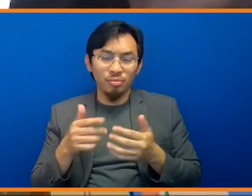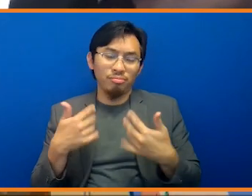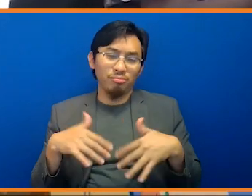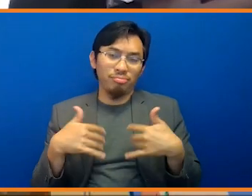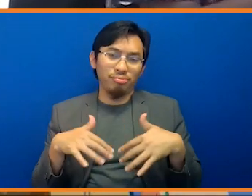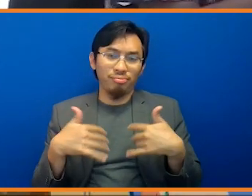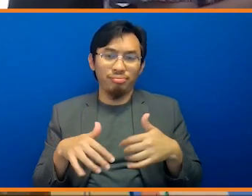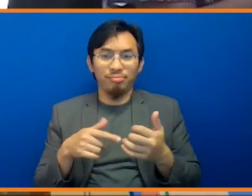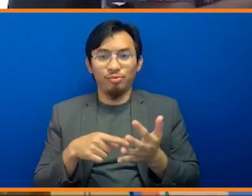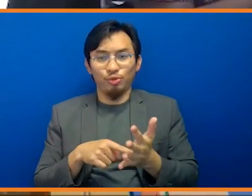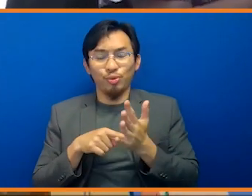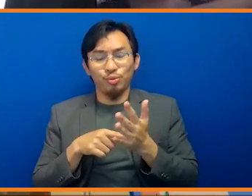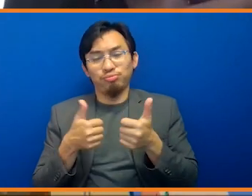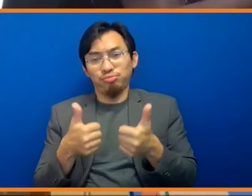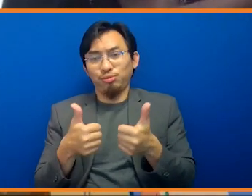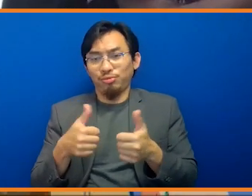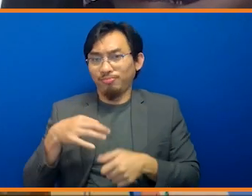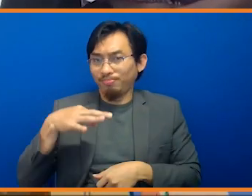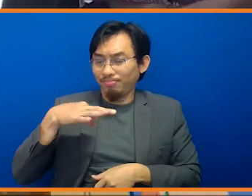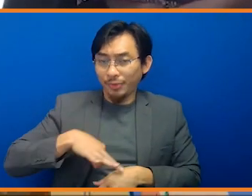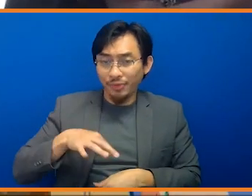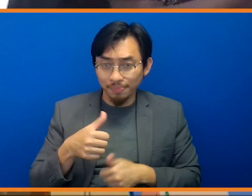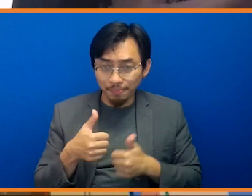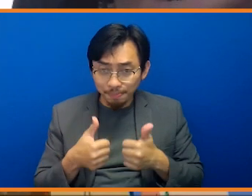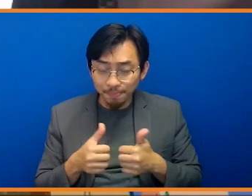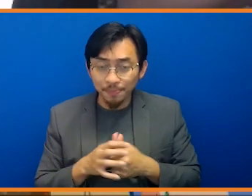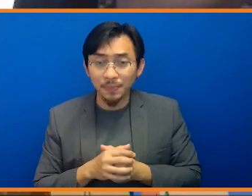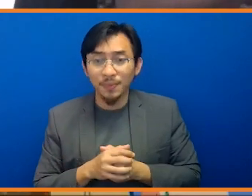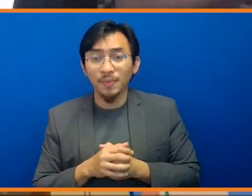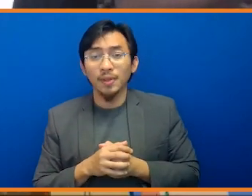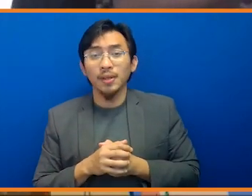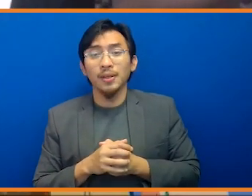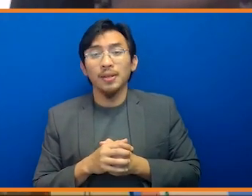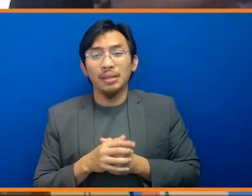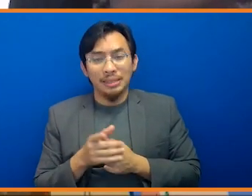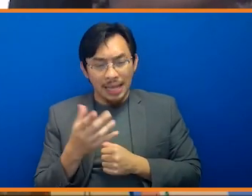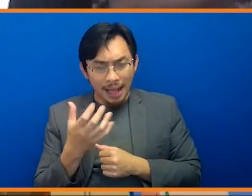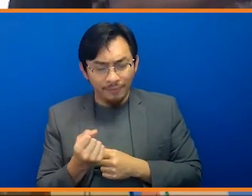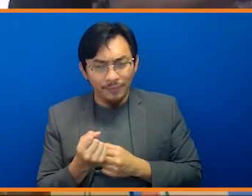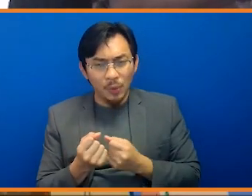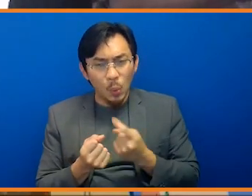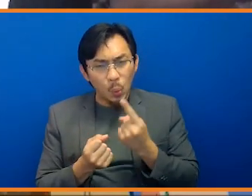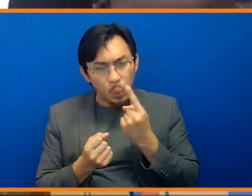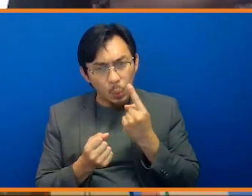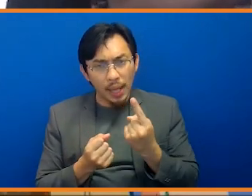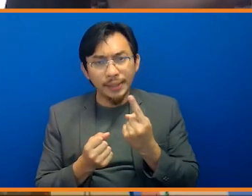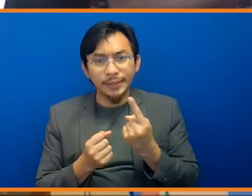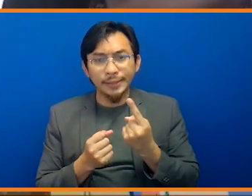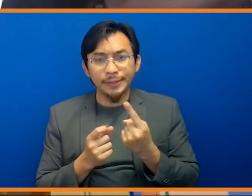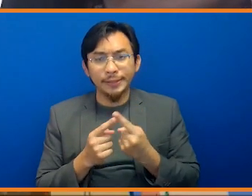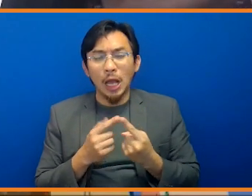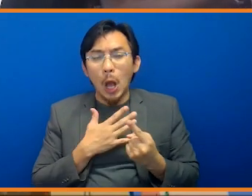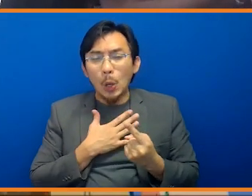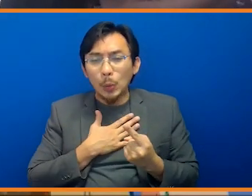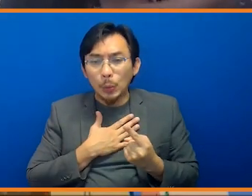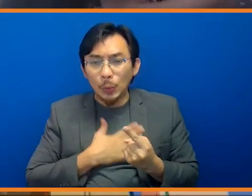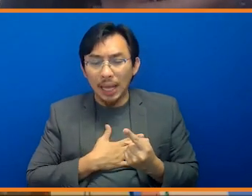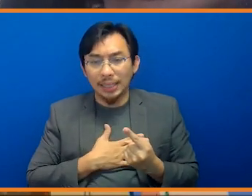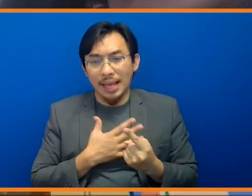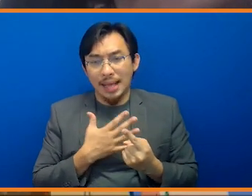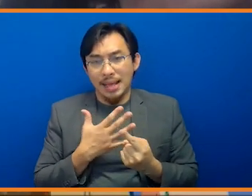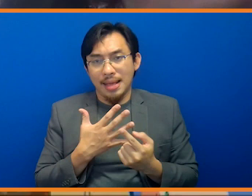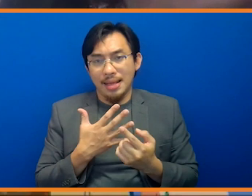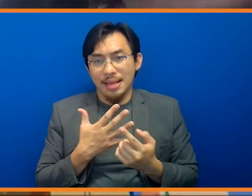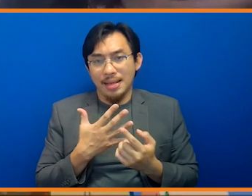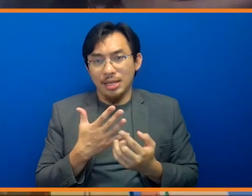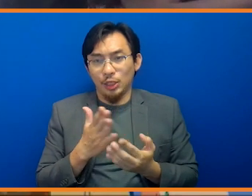really meaningful for us. There is one, yeah, I would like to have